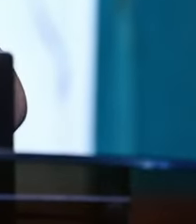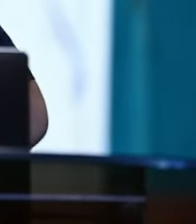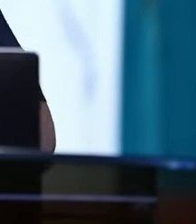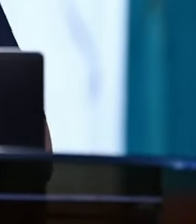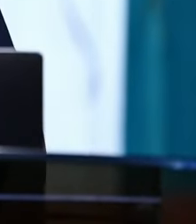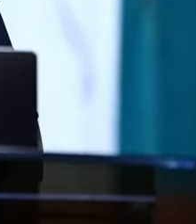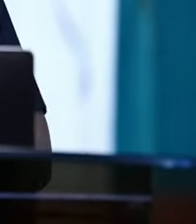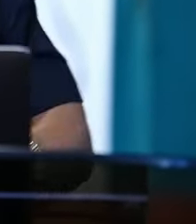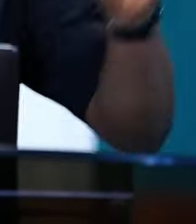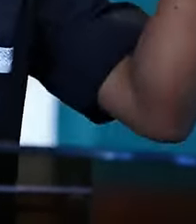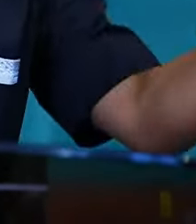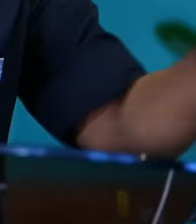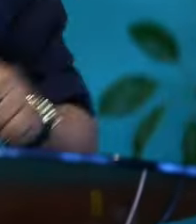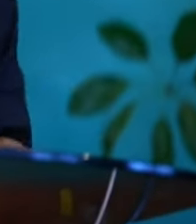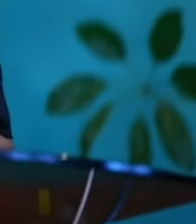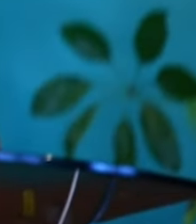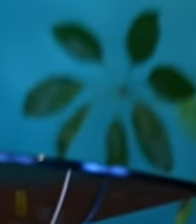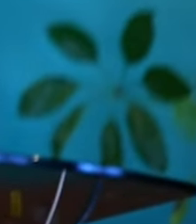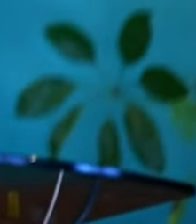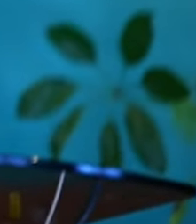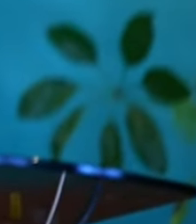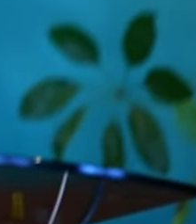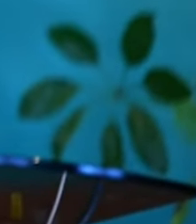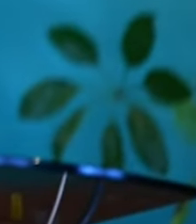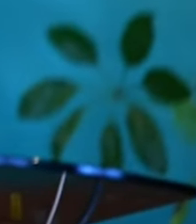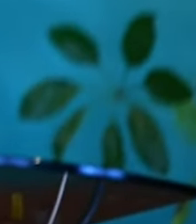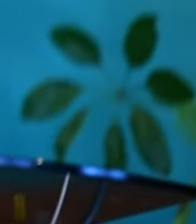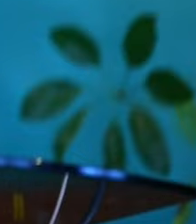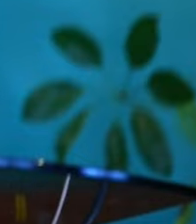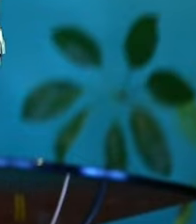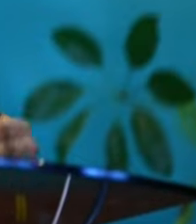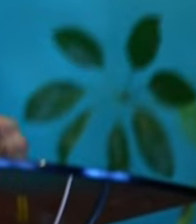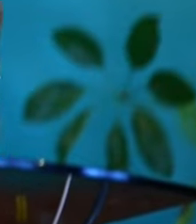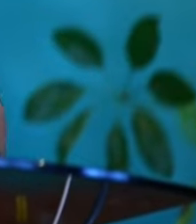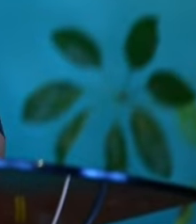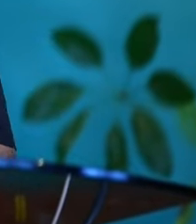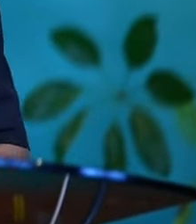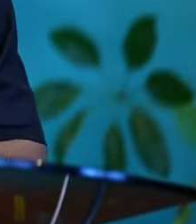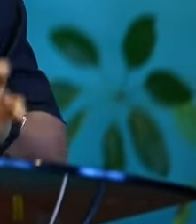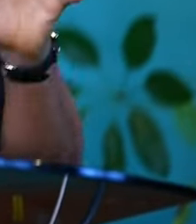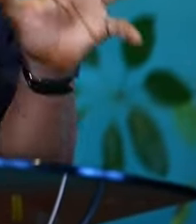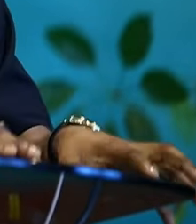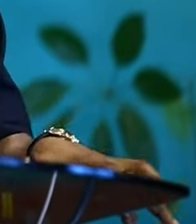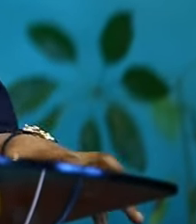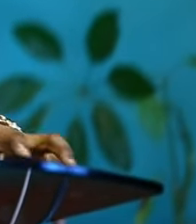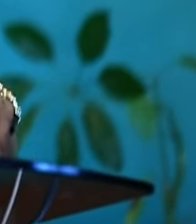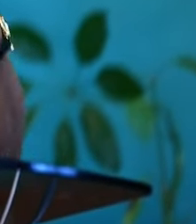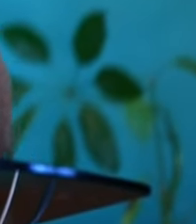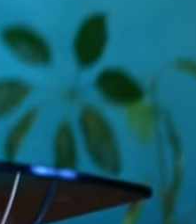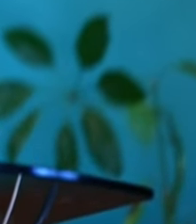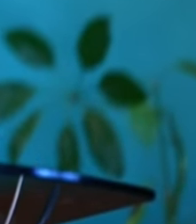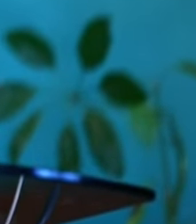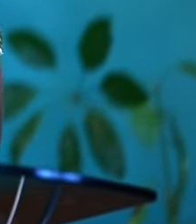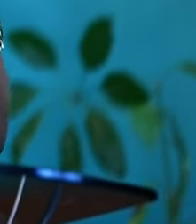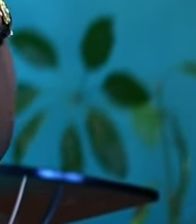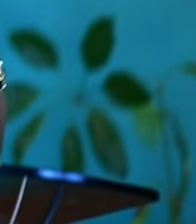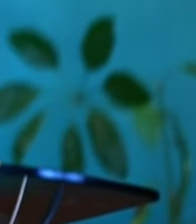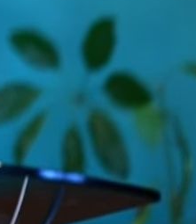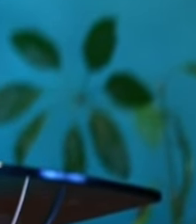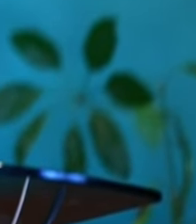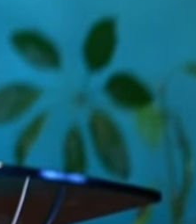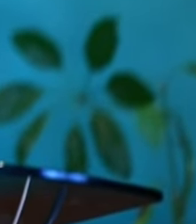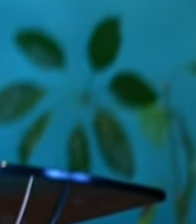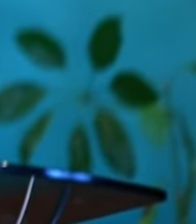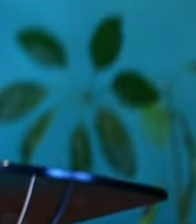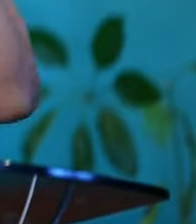frenemies. A person who is or pretends to be a friend, but who is also